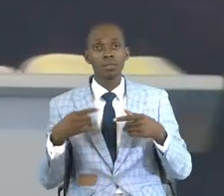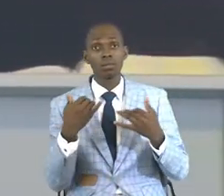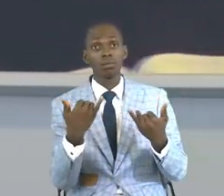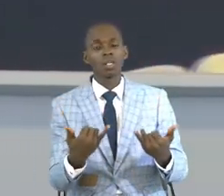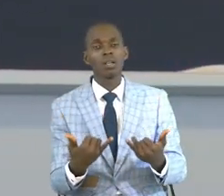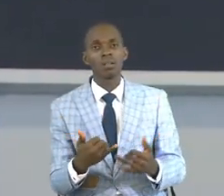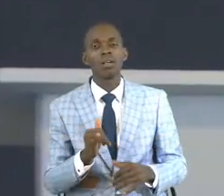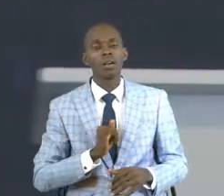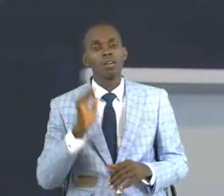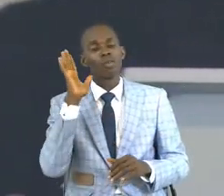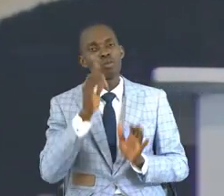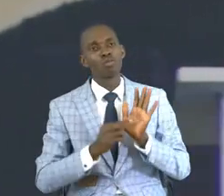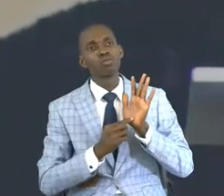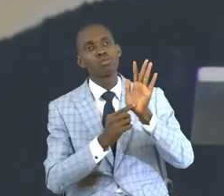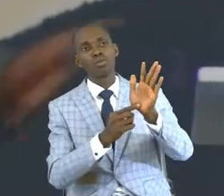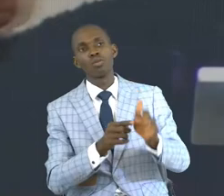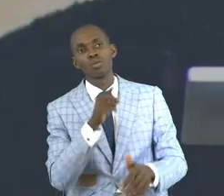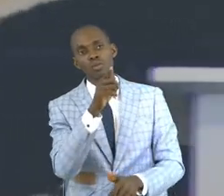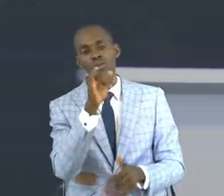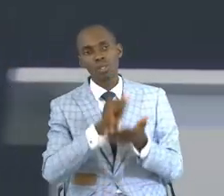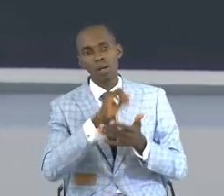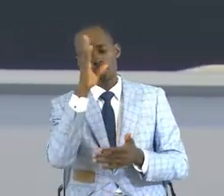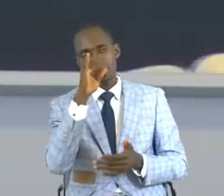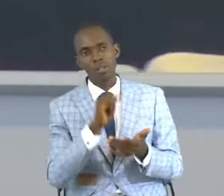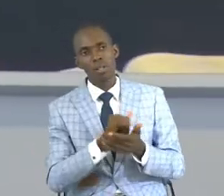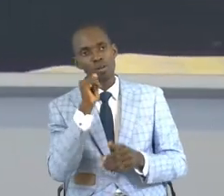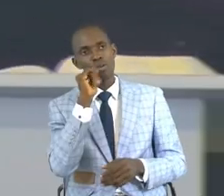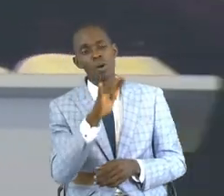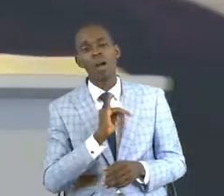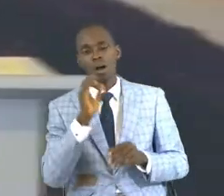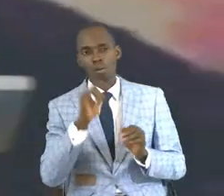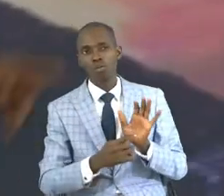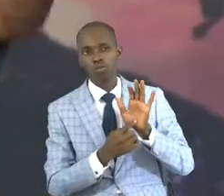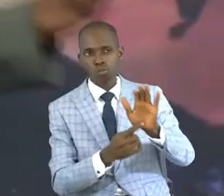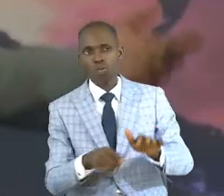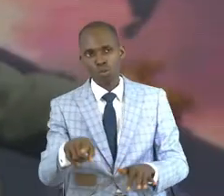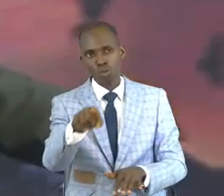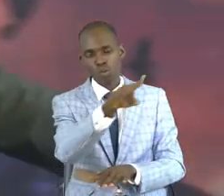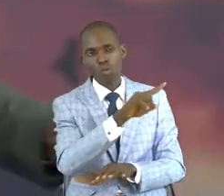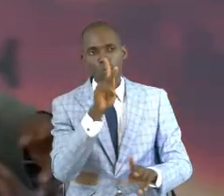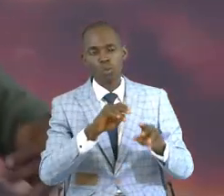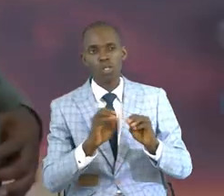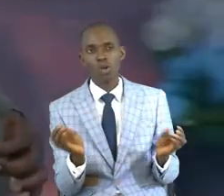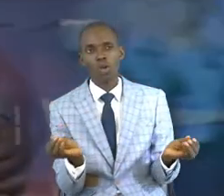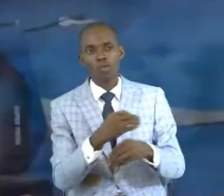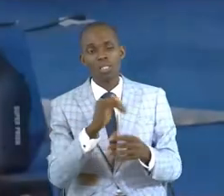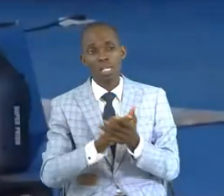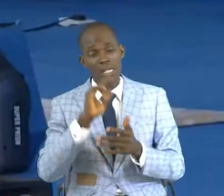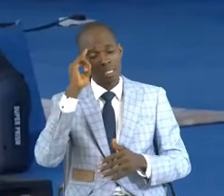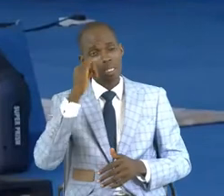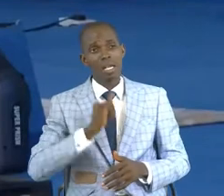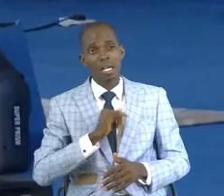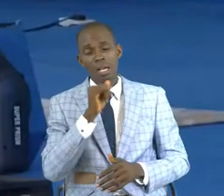the man, show that woman. Now we must show them, those of his people, oh, they think because I'm